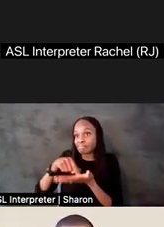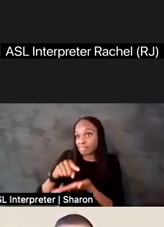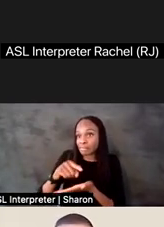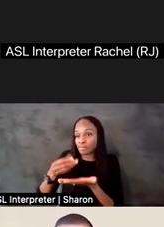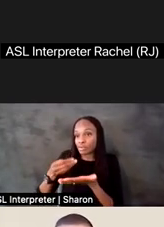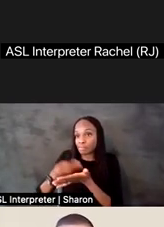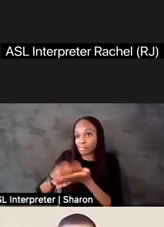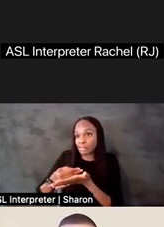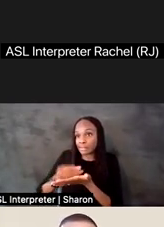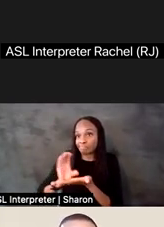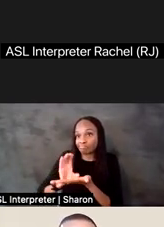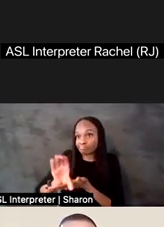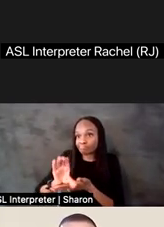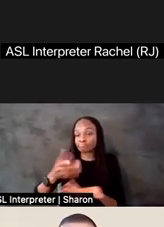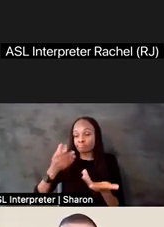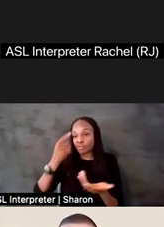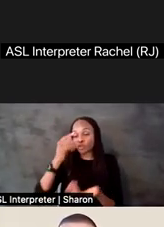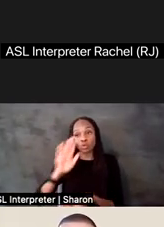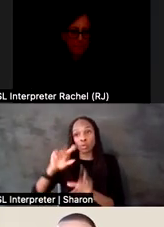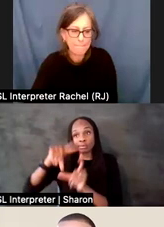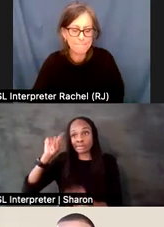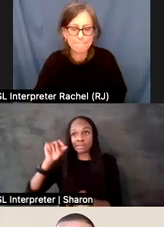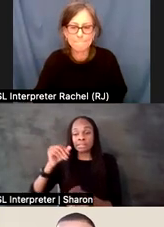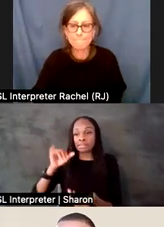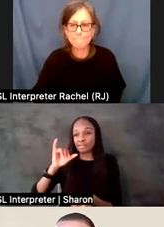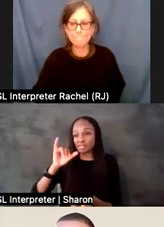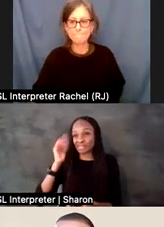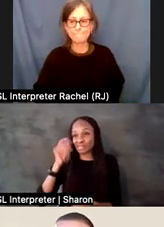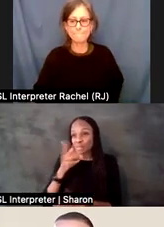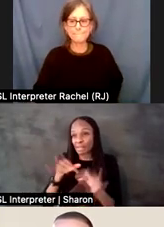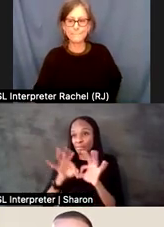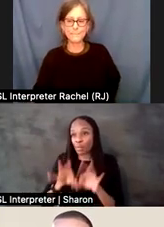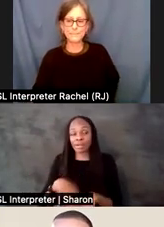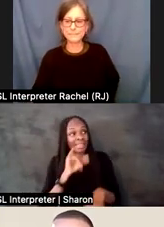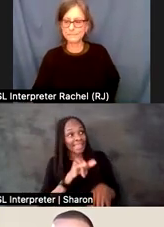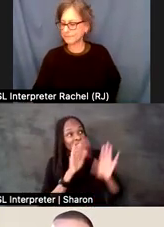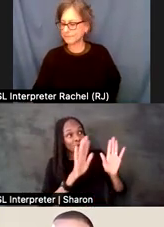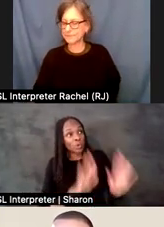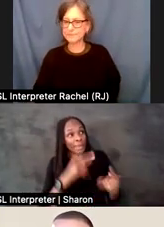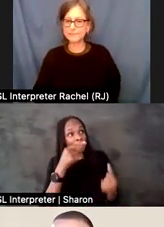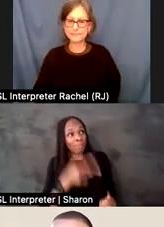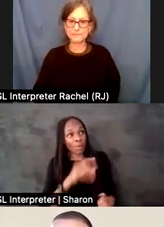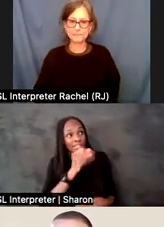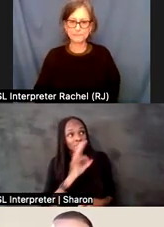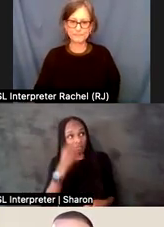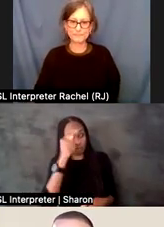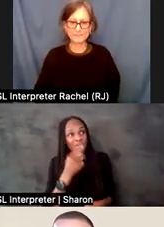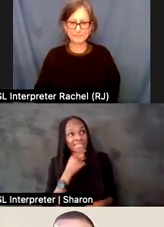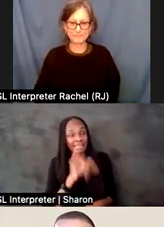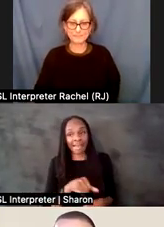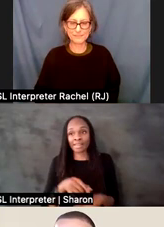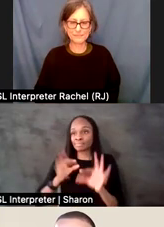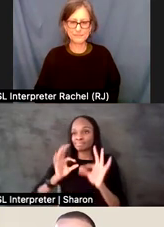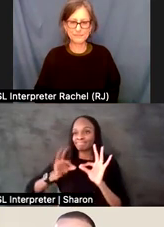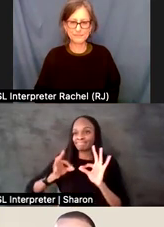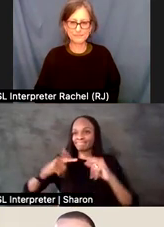records would be vital for that. That is a great point, Jeff. Thank you so much for underscoring that. Yeah, and one